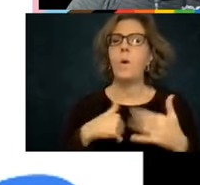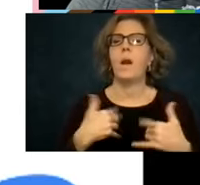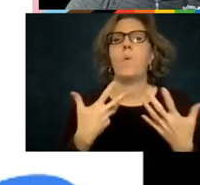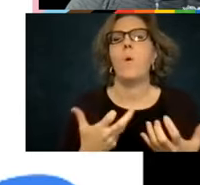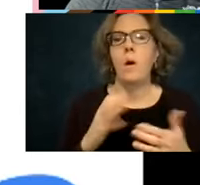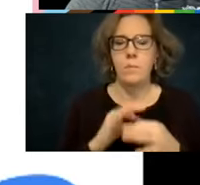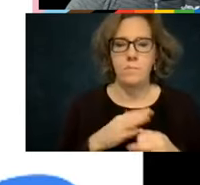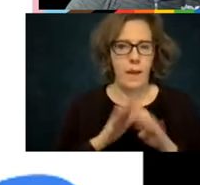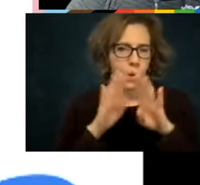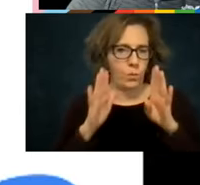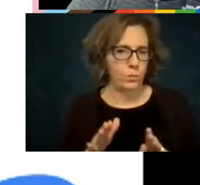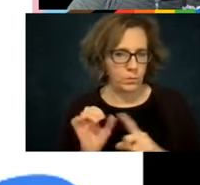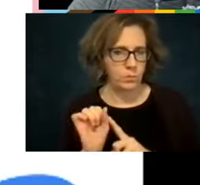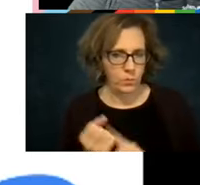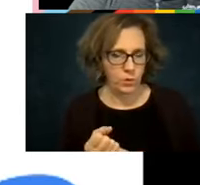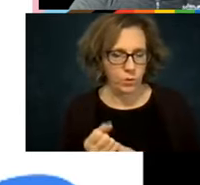situation and be firm with